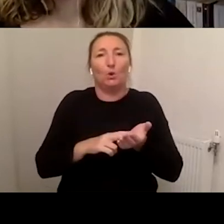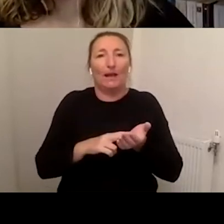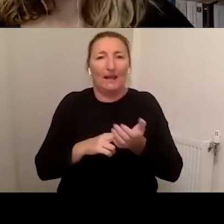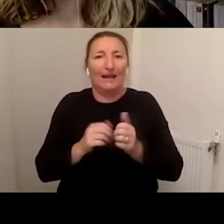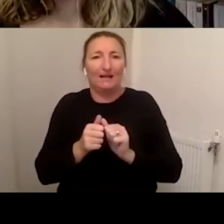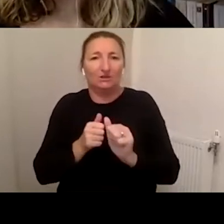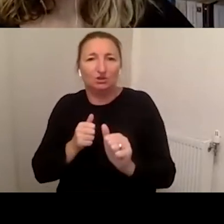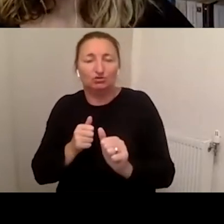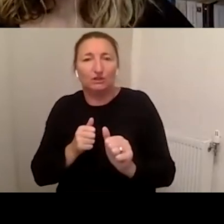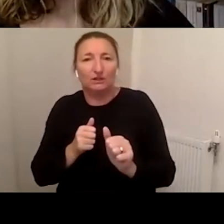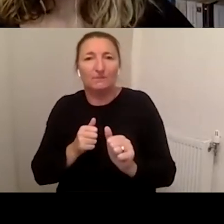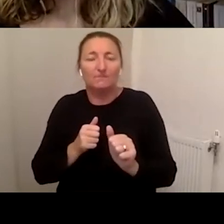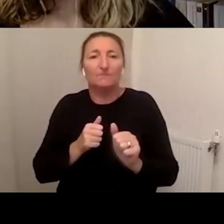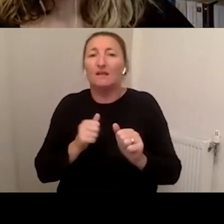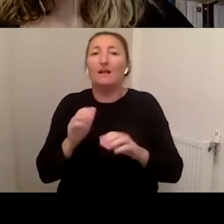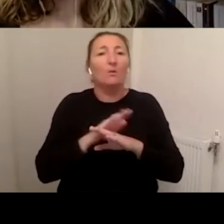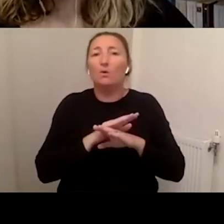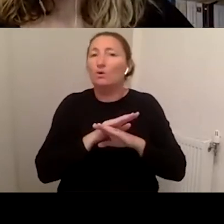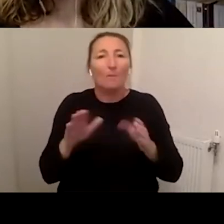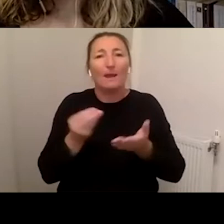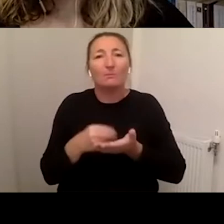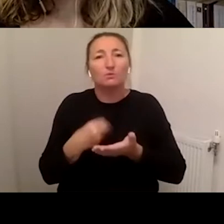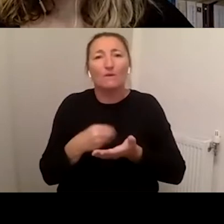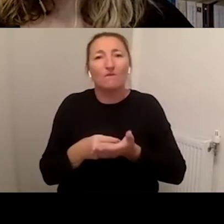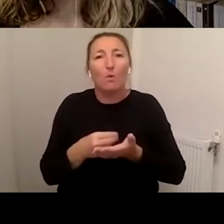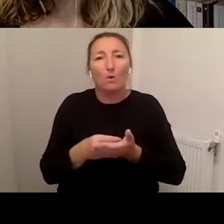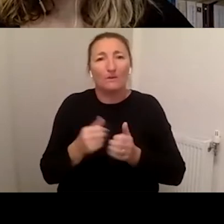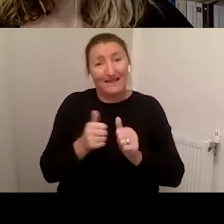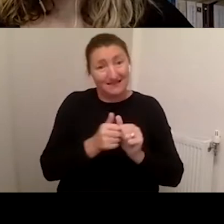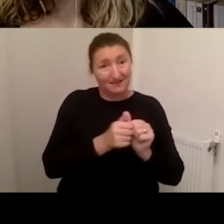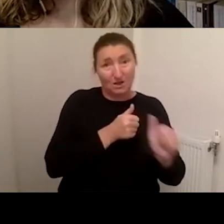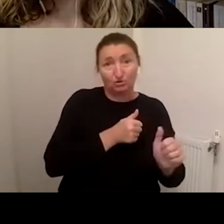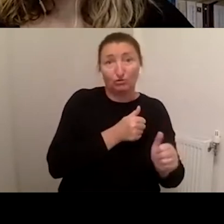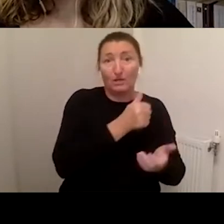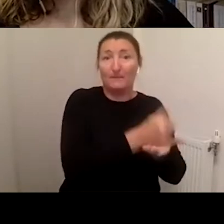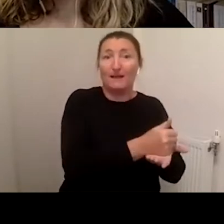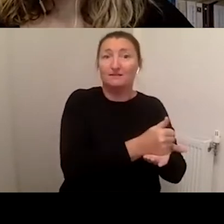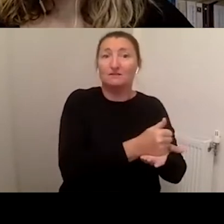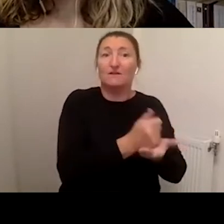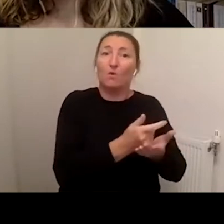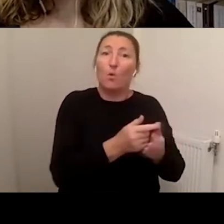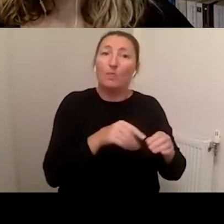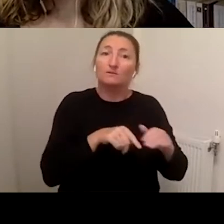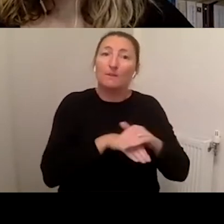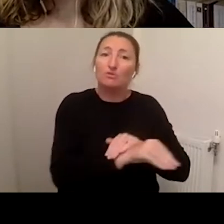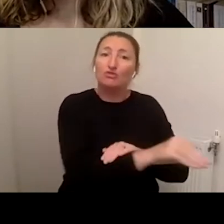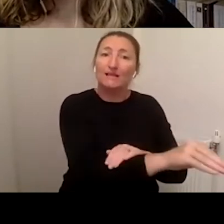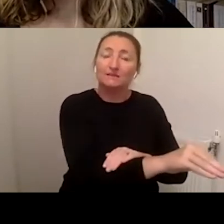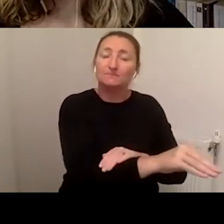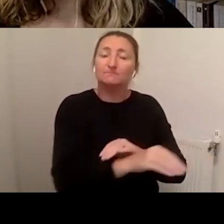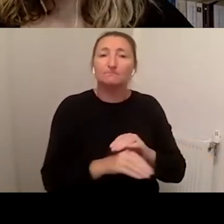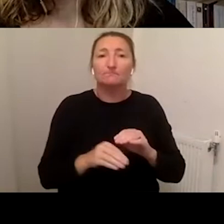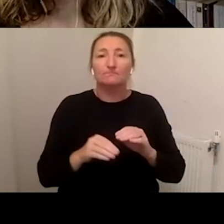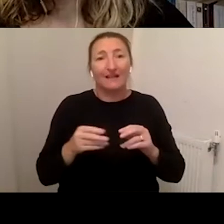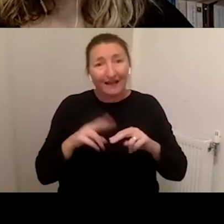a civil nuclear industry. It will not be able to afford the industrial base for the submarines. Building a nuclear propelled